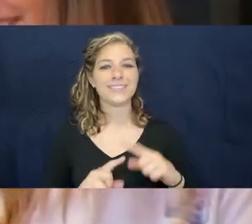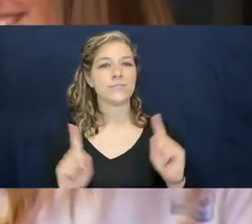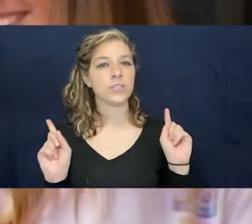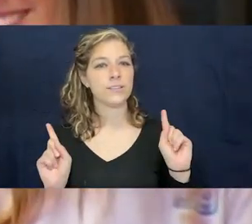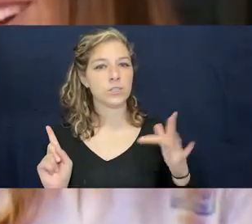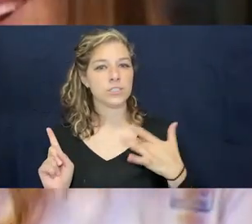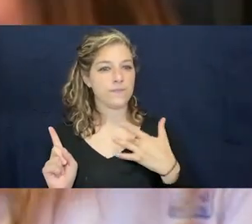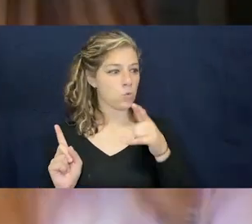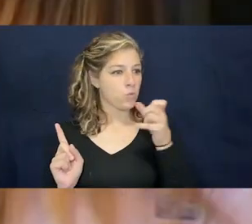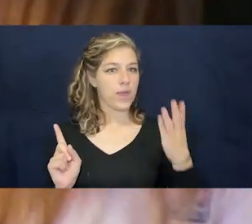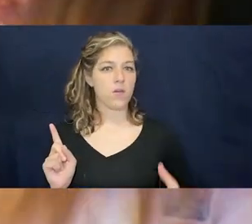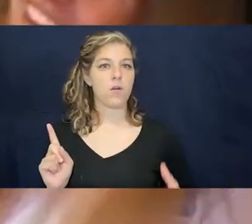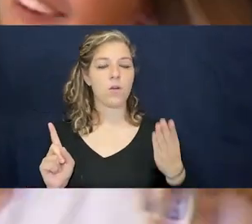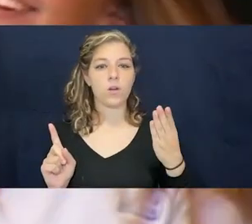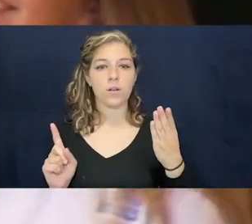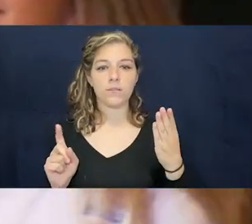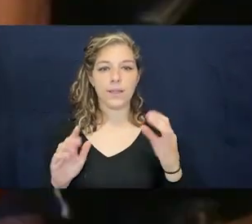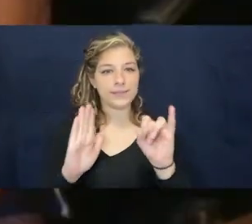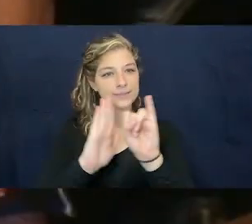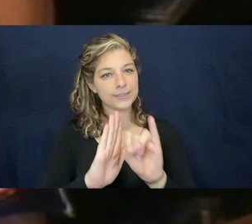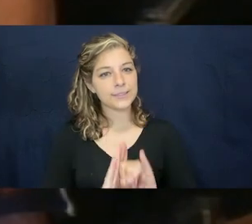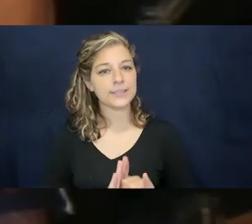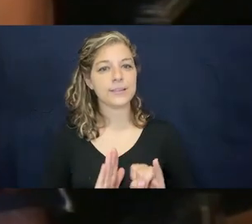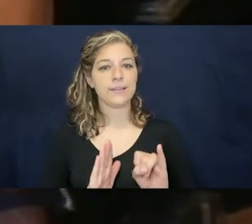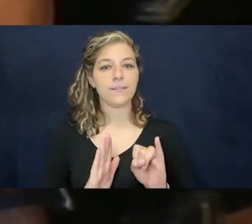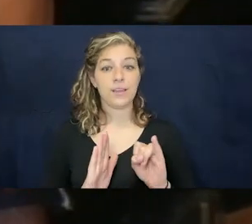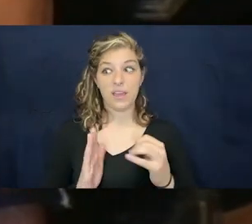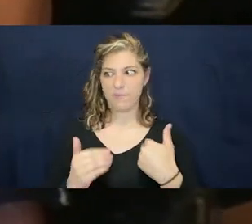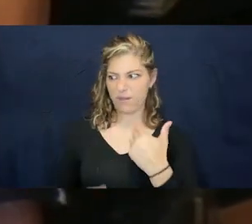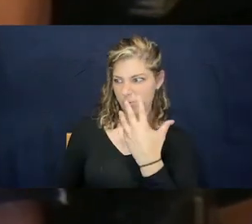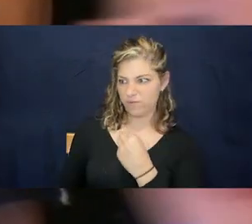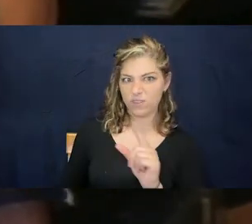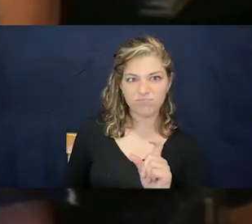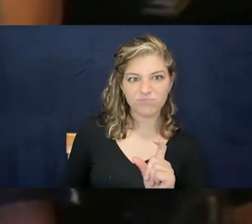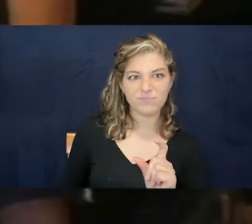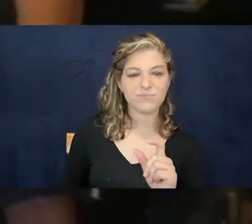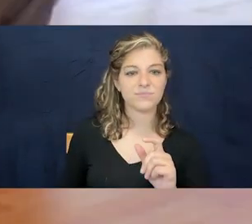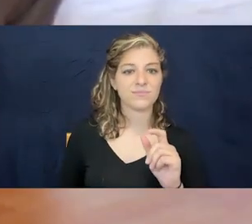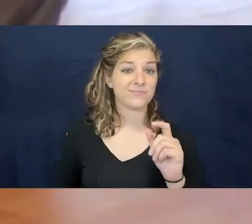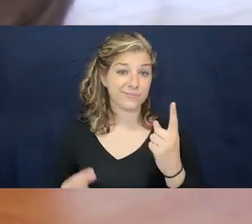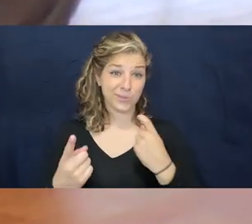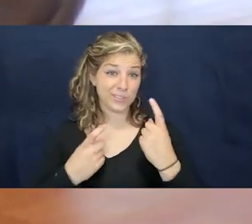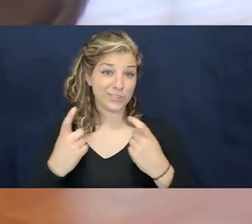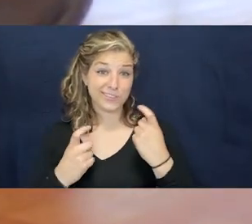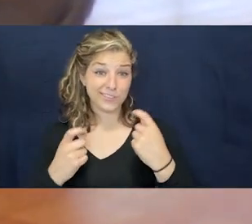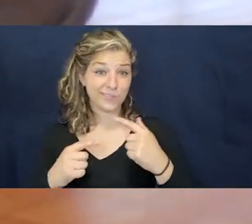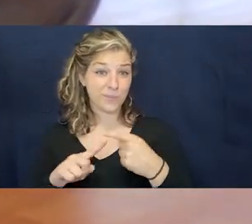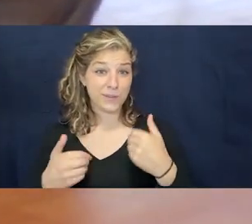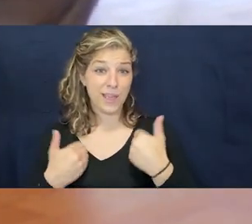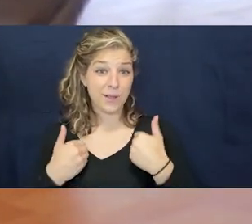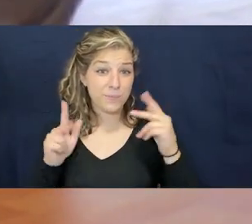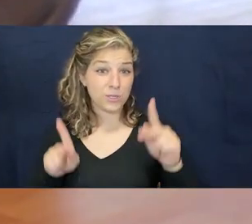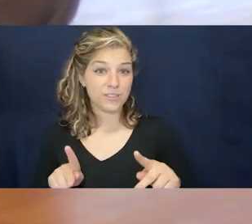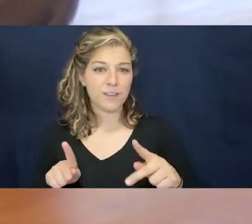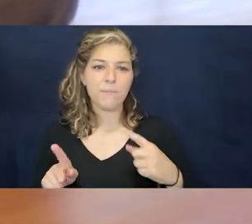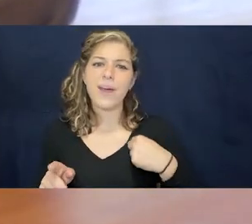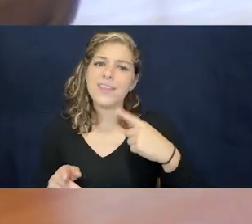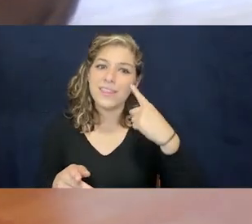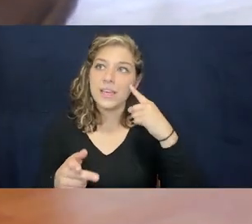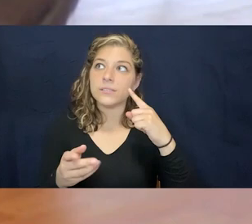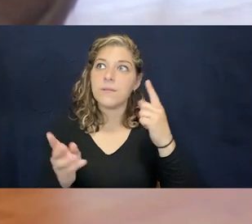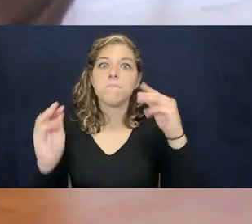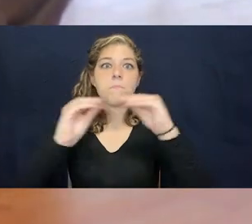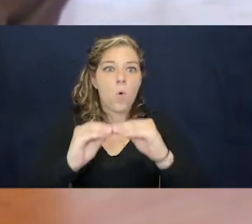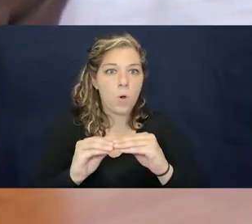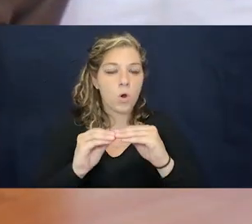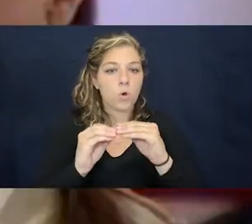Marfans is being different and their sense of who they are and identity and am I beautiful? These are classic